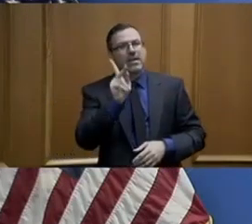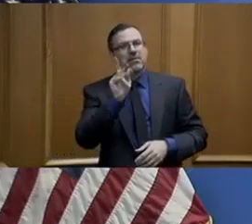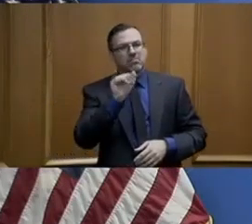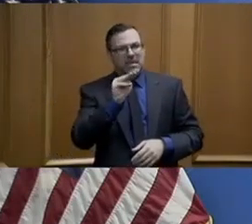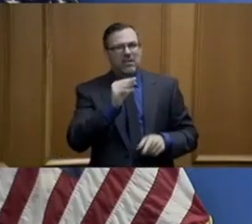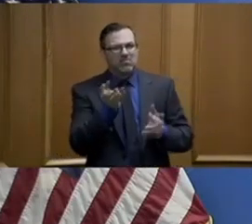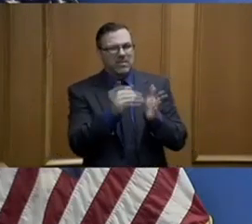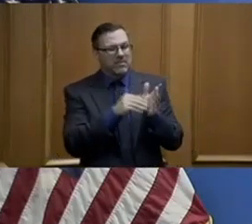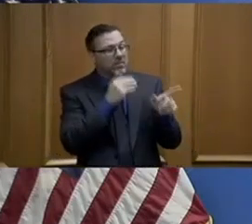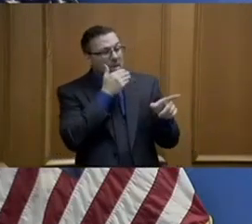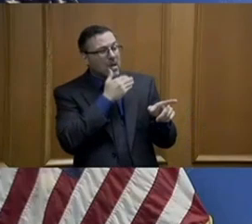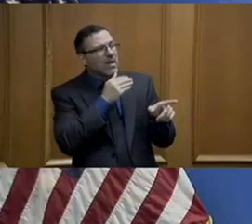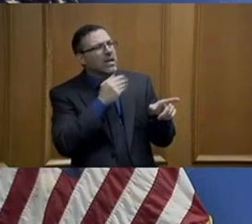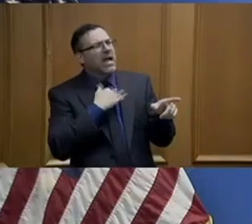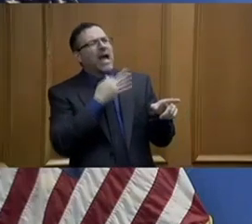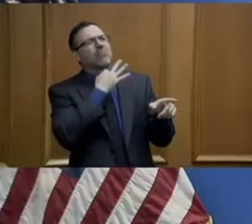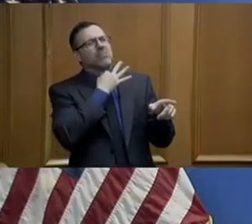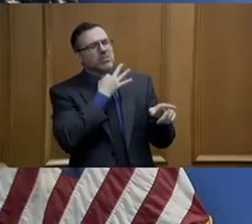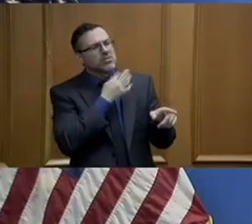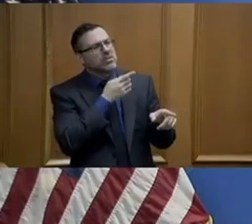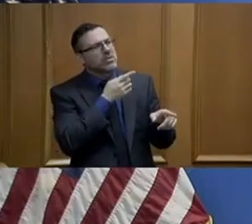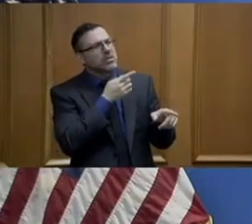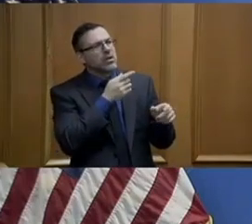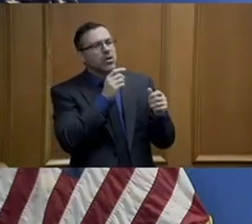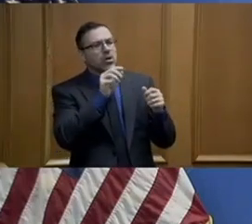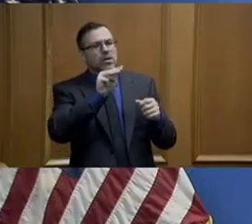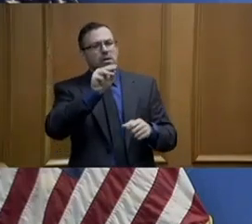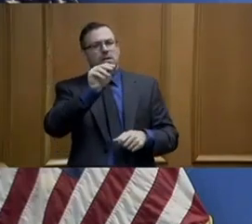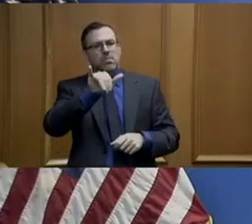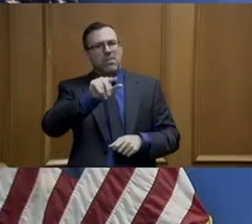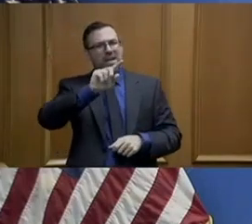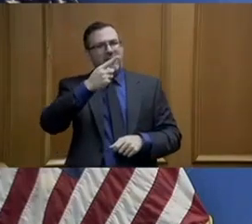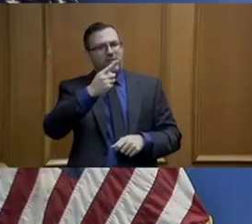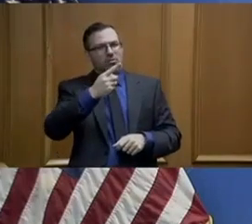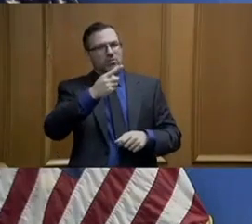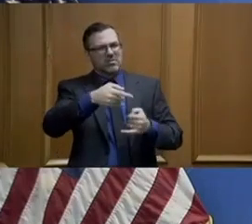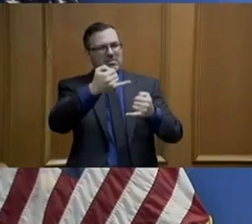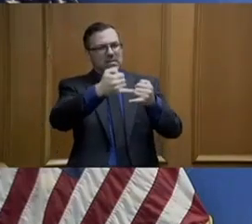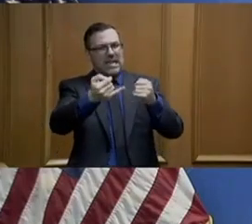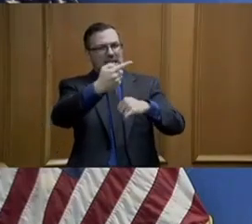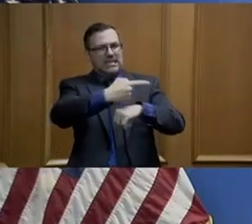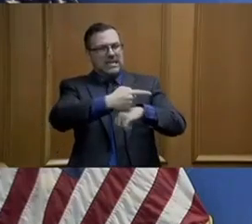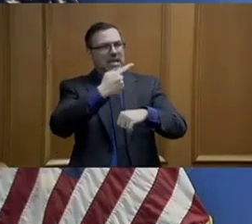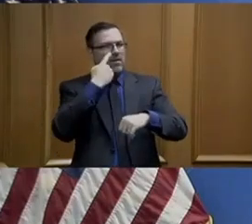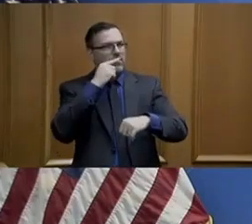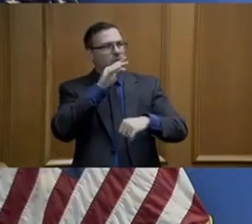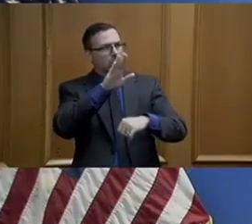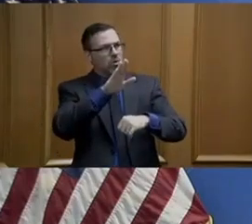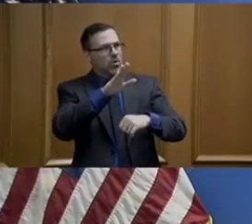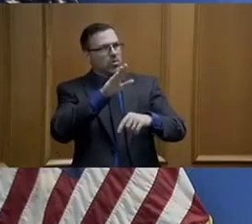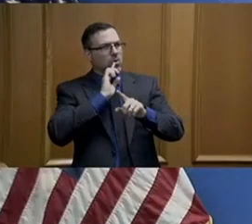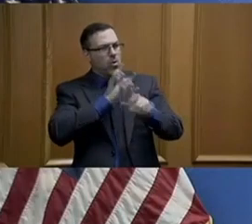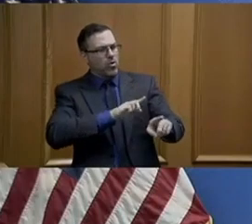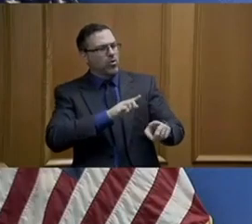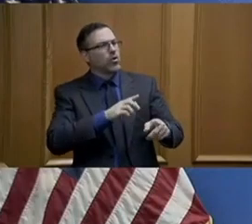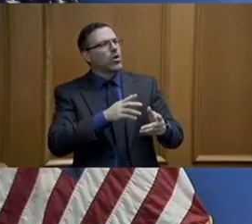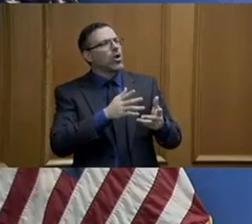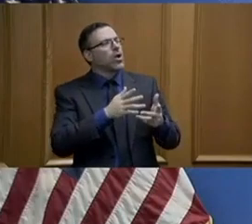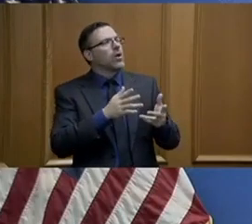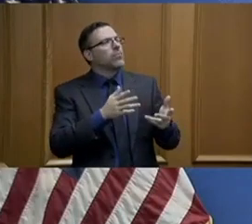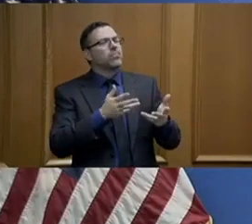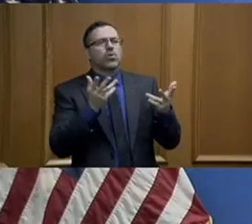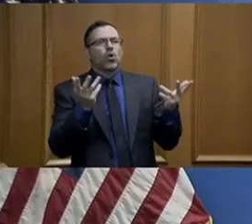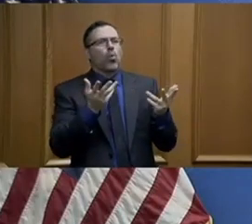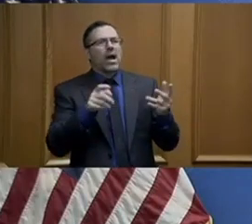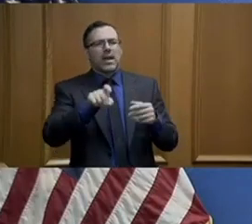curious with the May 1st deadline here, what would have to change your mind, or what would have to happen